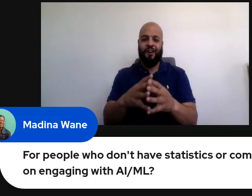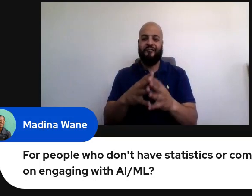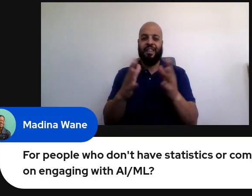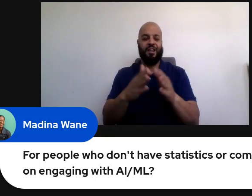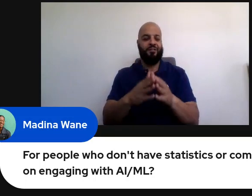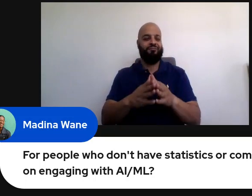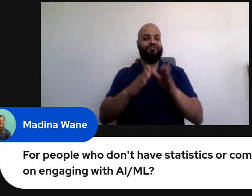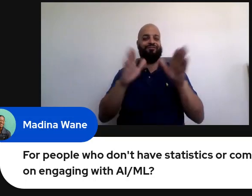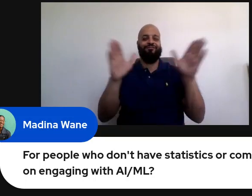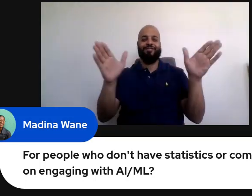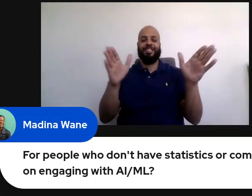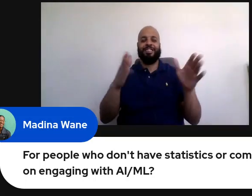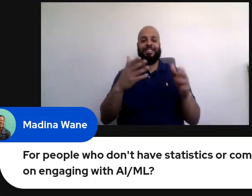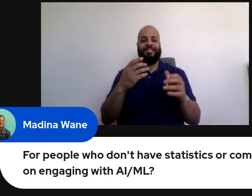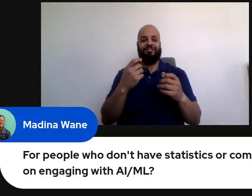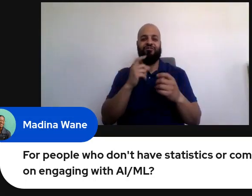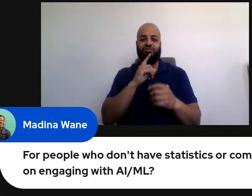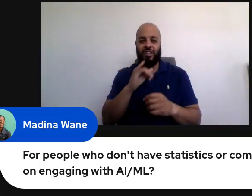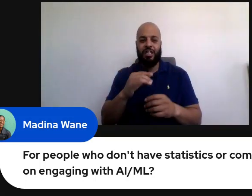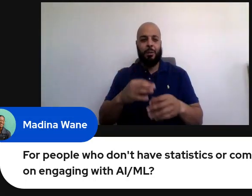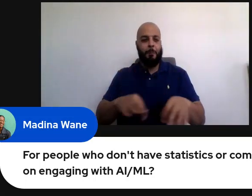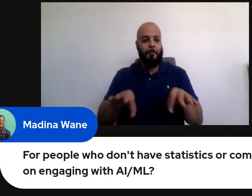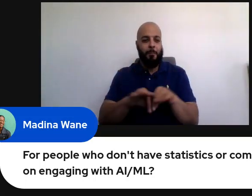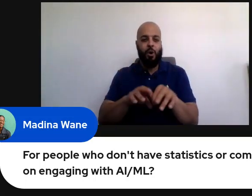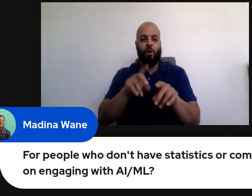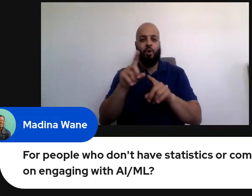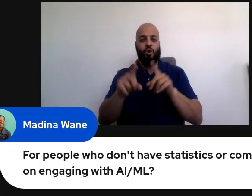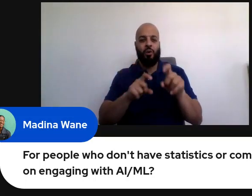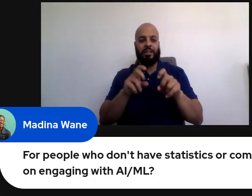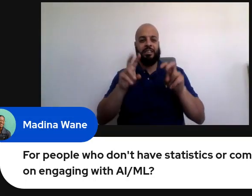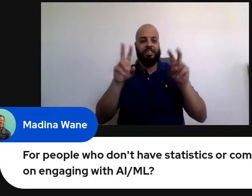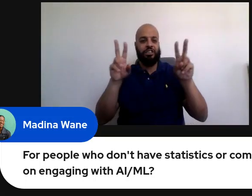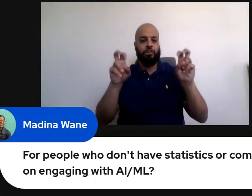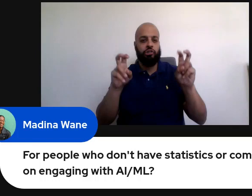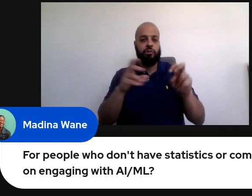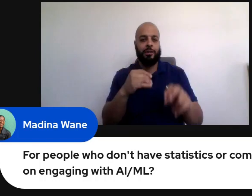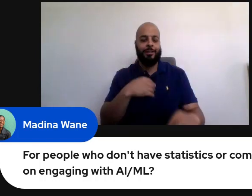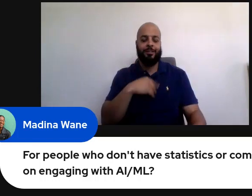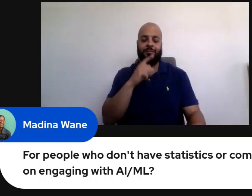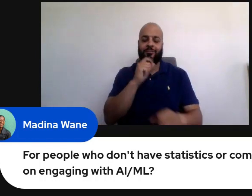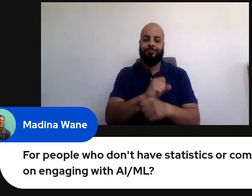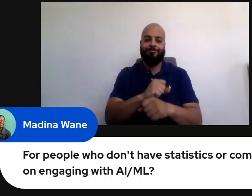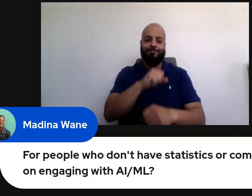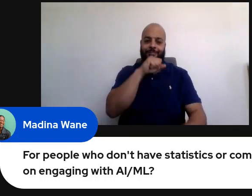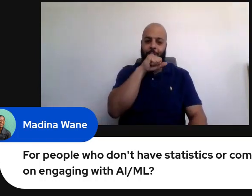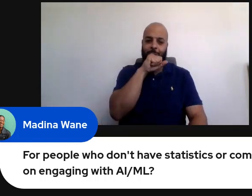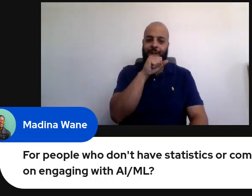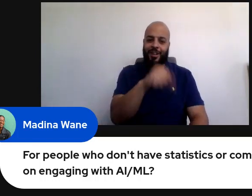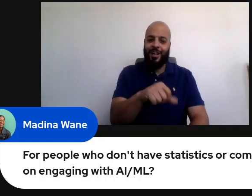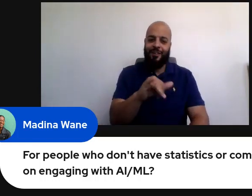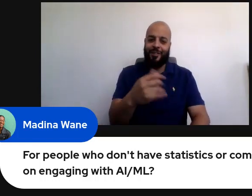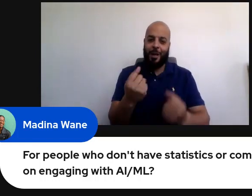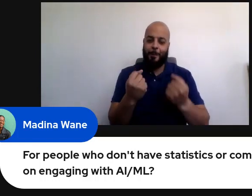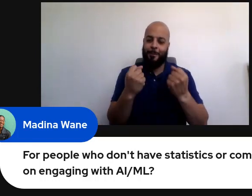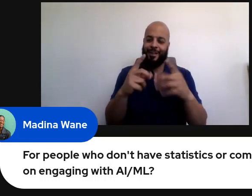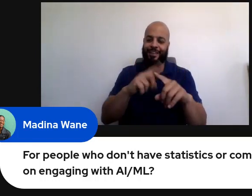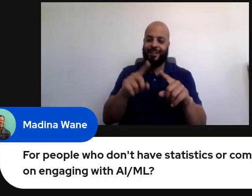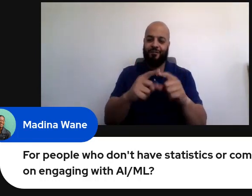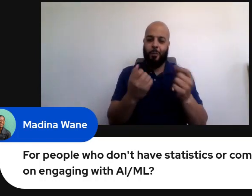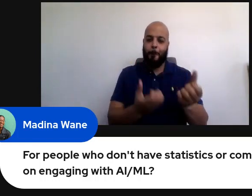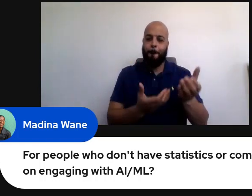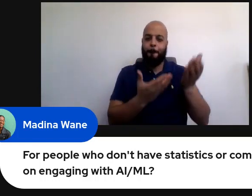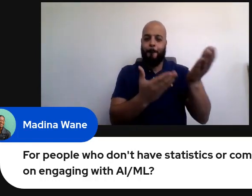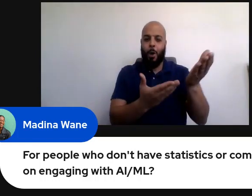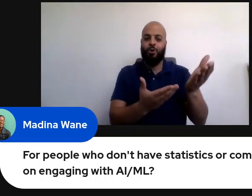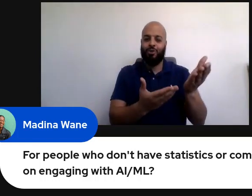those important questions and issues, and I love the multiple proposals that you've done on how